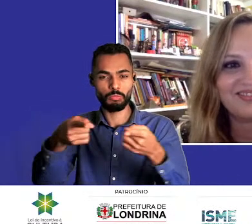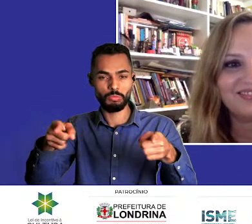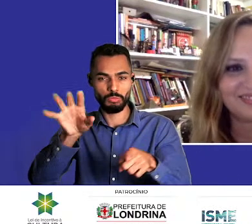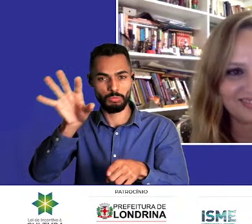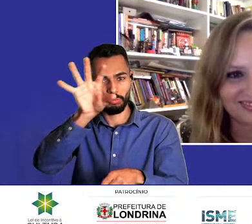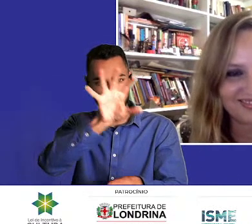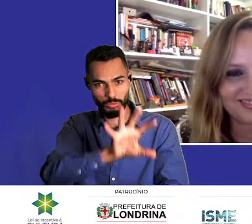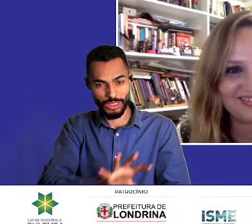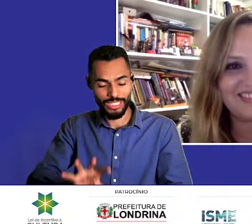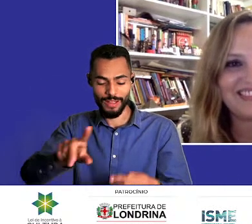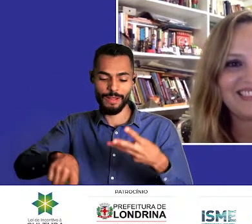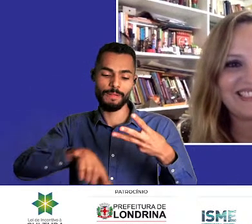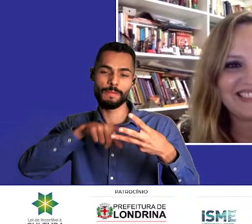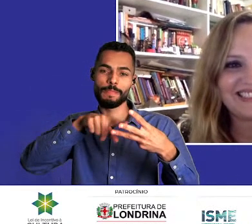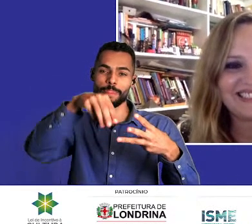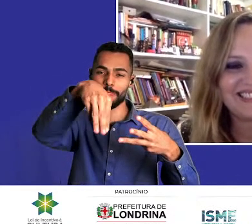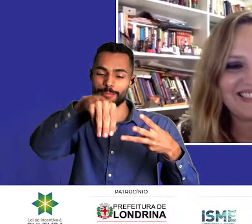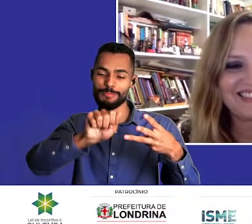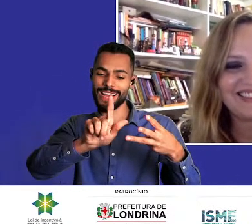festival.